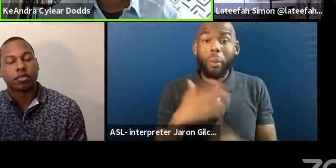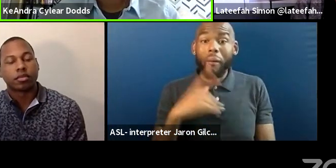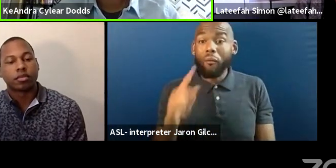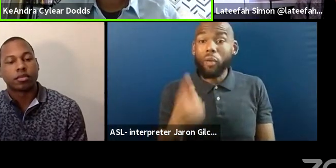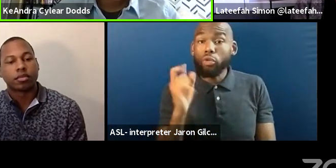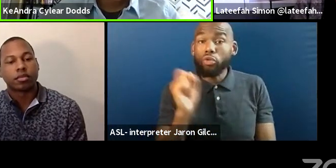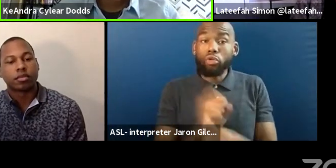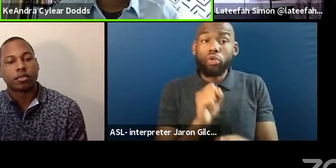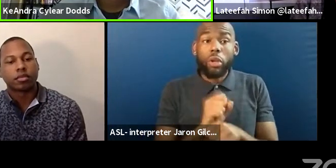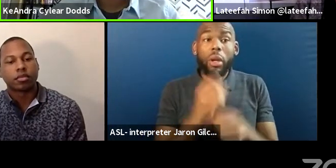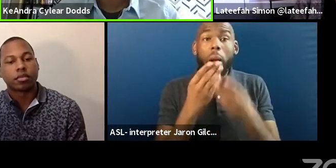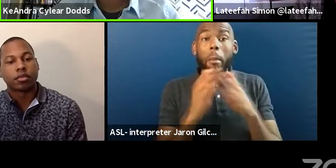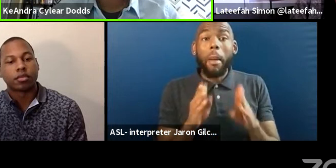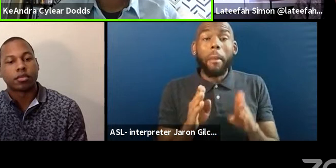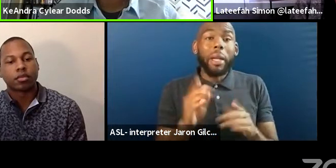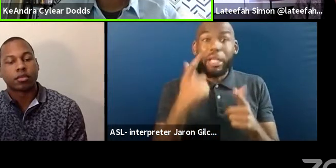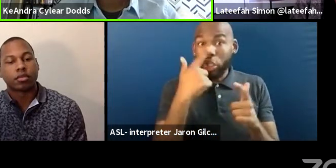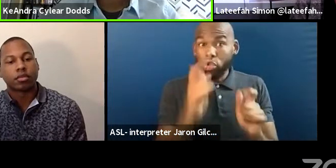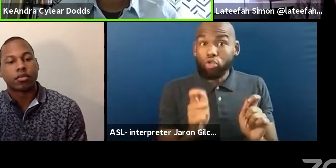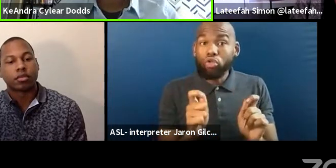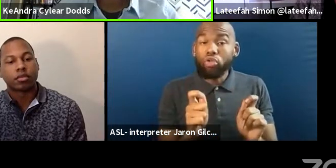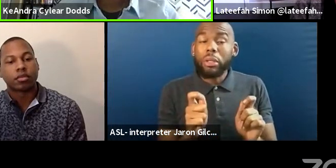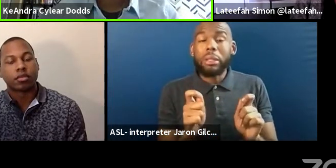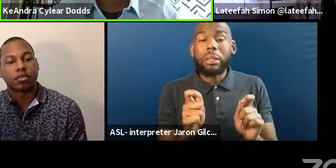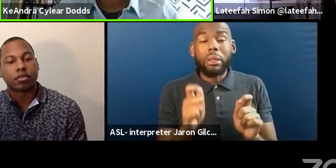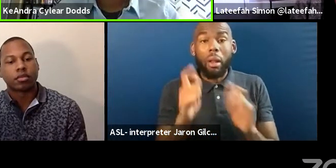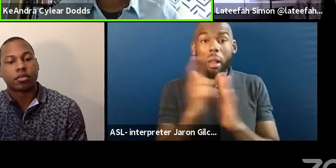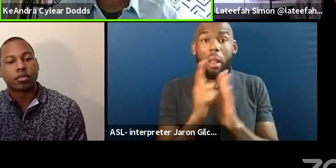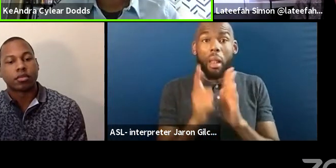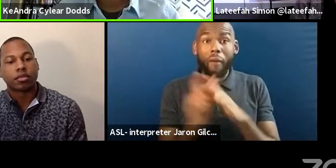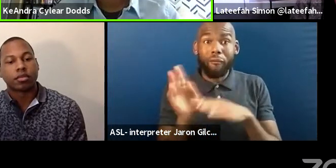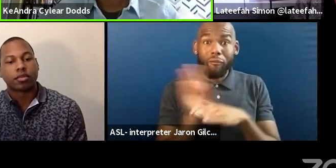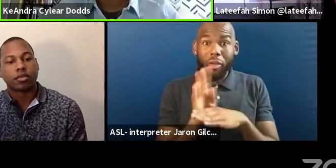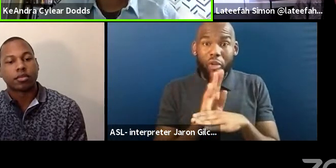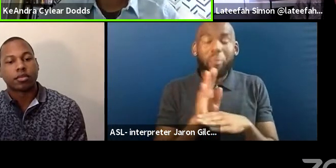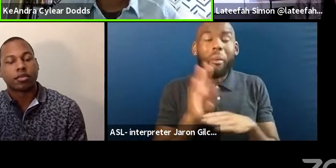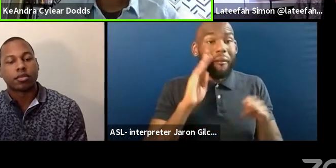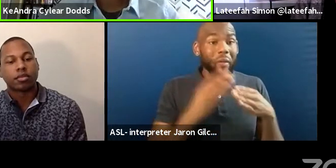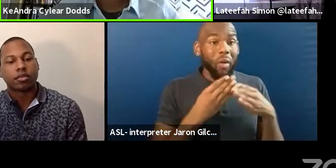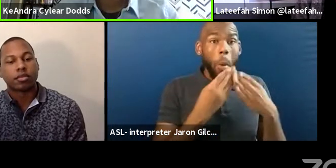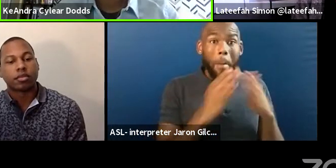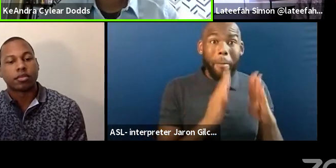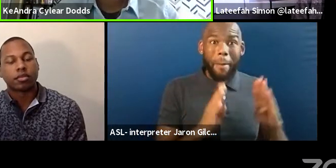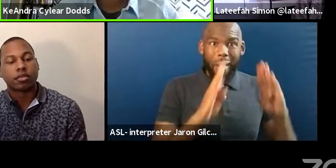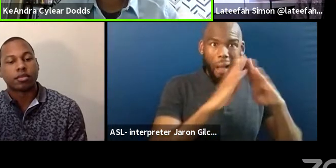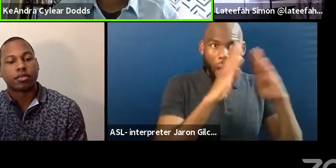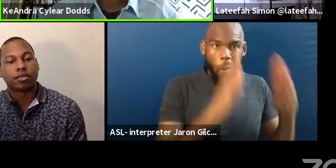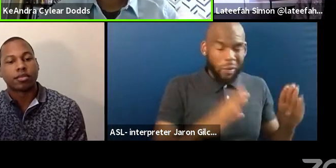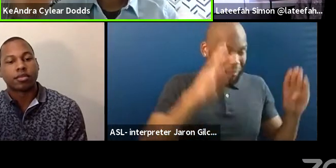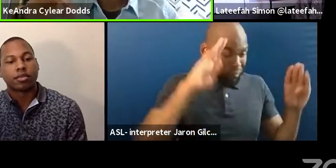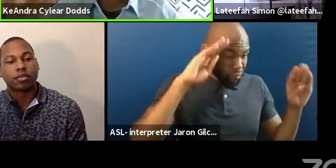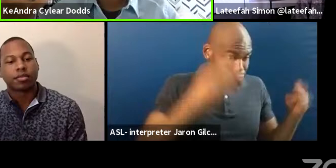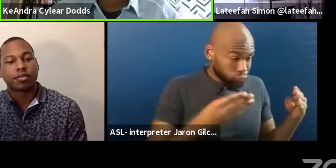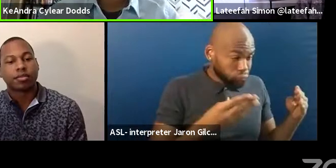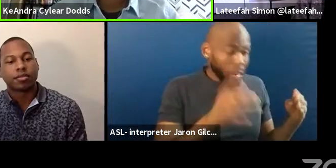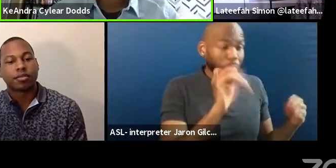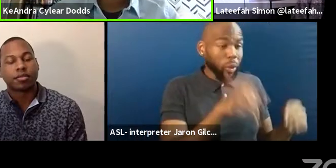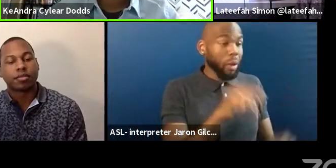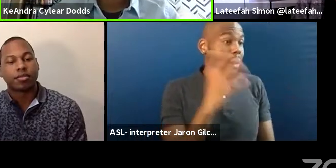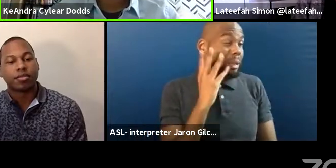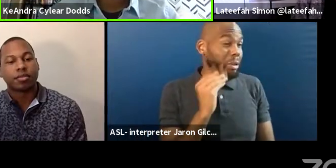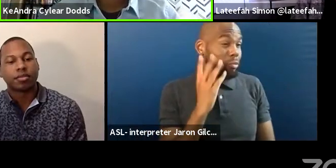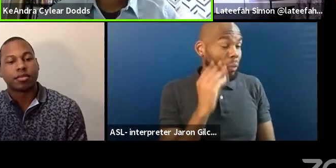at a public interest law firm, I focused on affordable housing. And throughout that experience, I, kind of